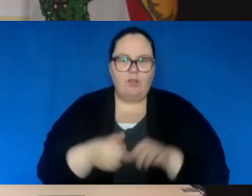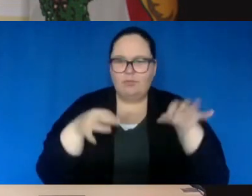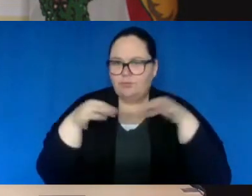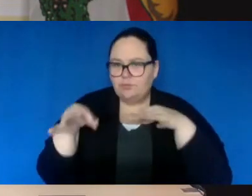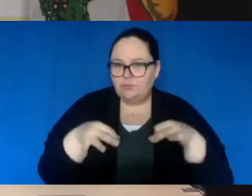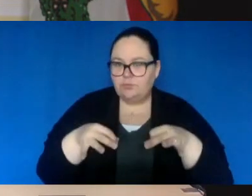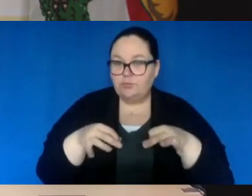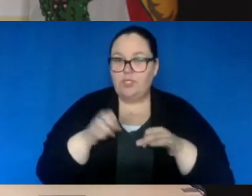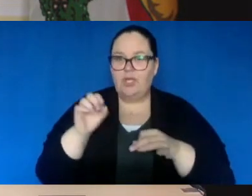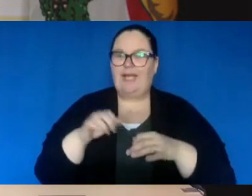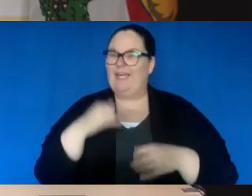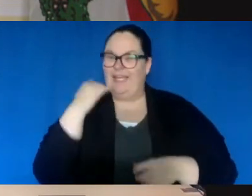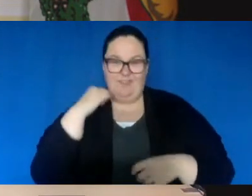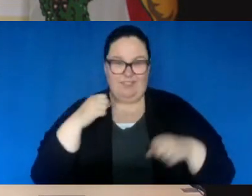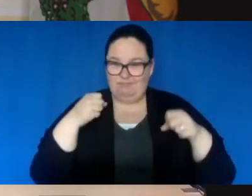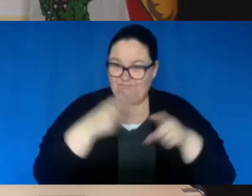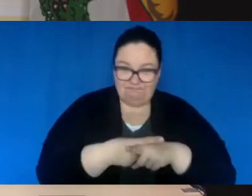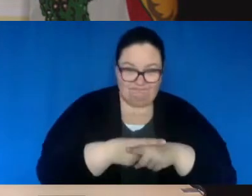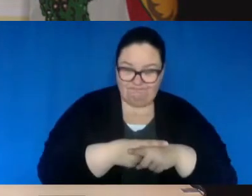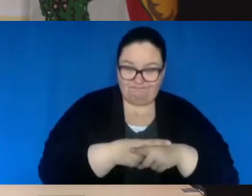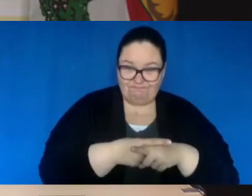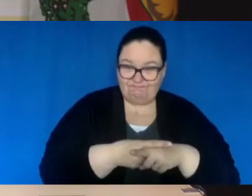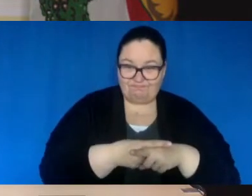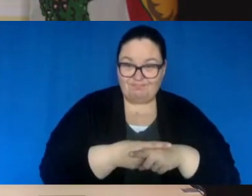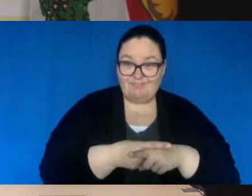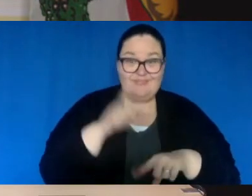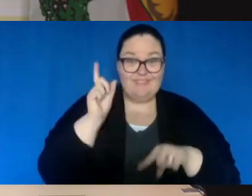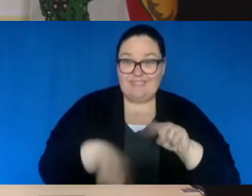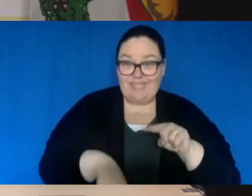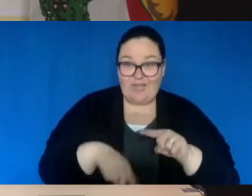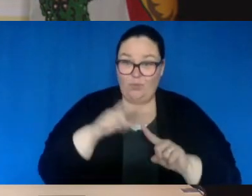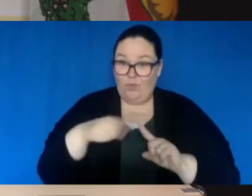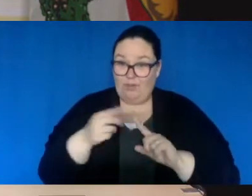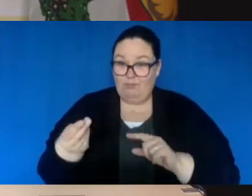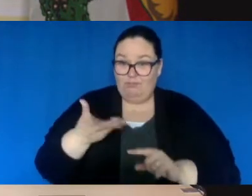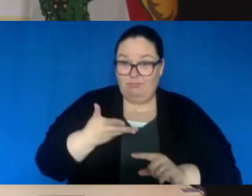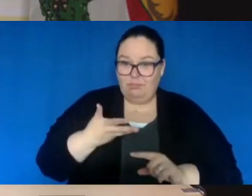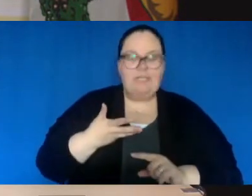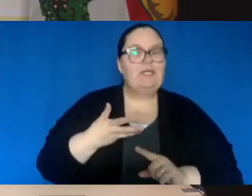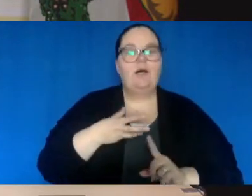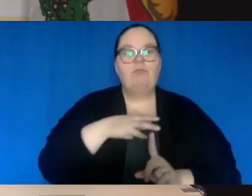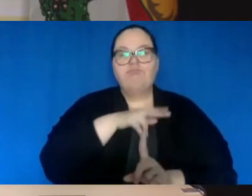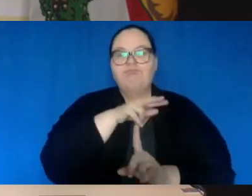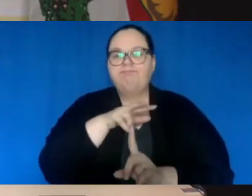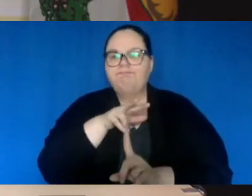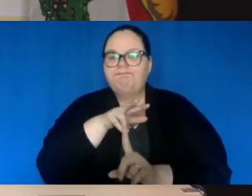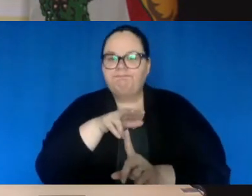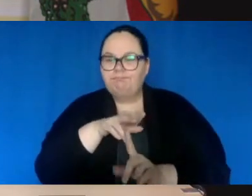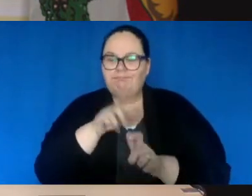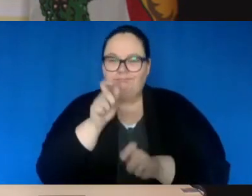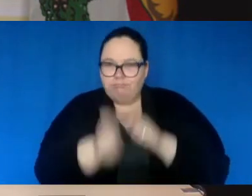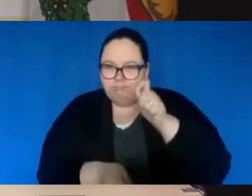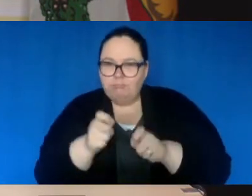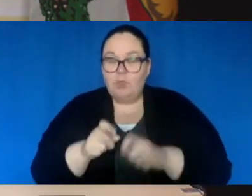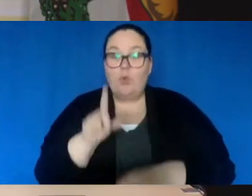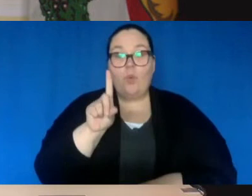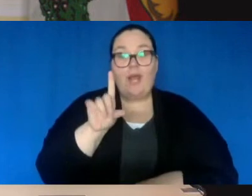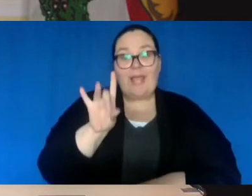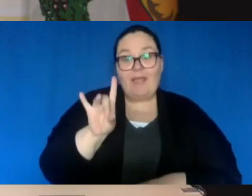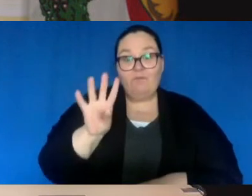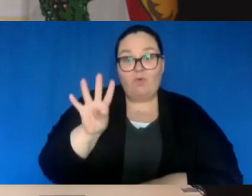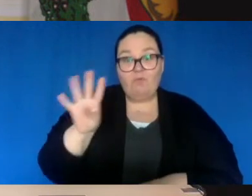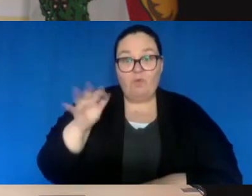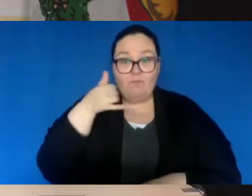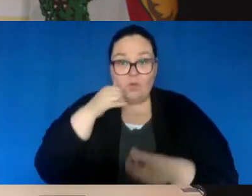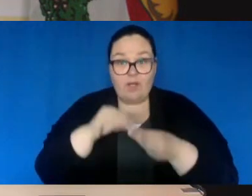appointment at that time as well if it's necessary. You do not need to call the 1-844 booking line to book a second